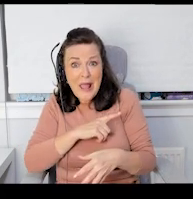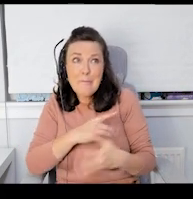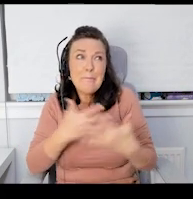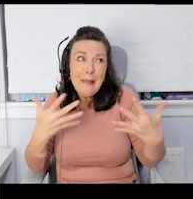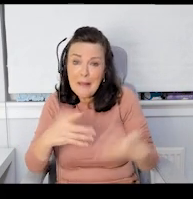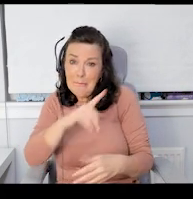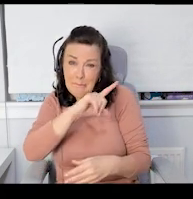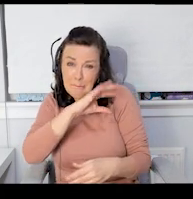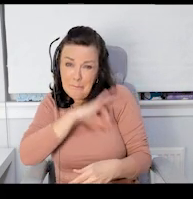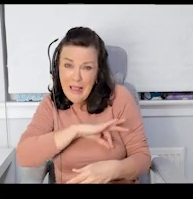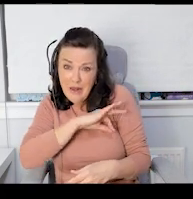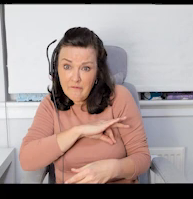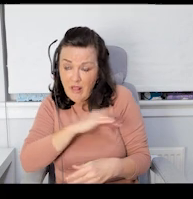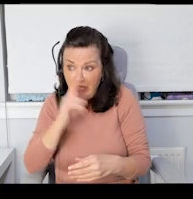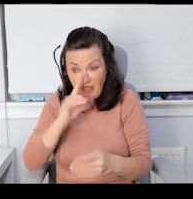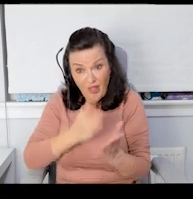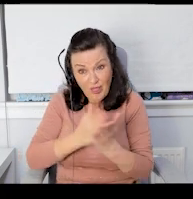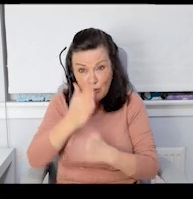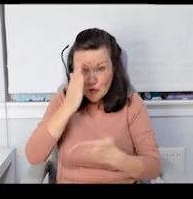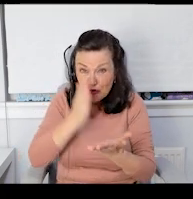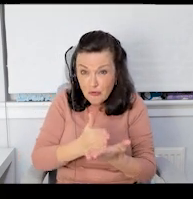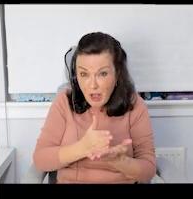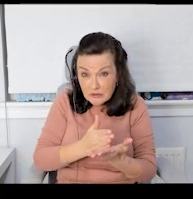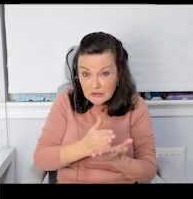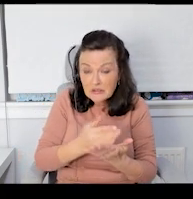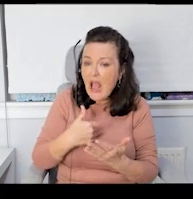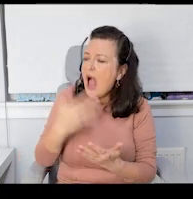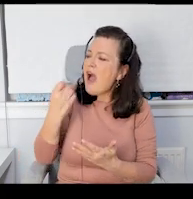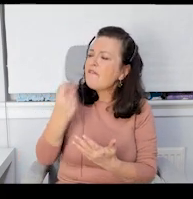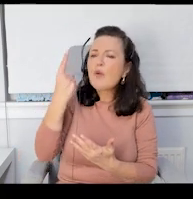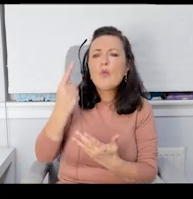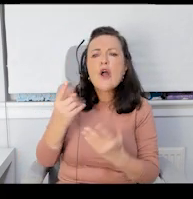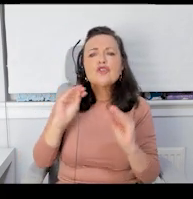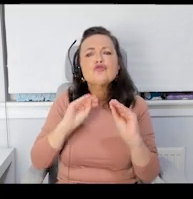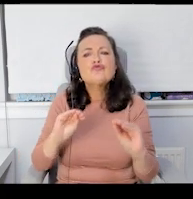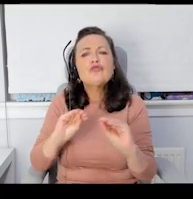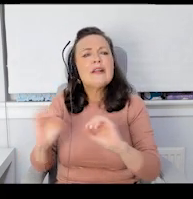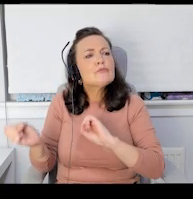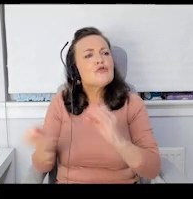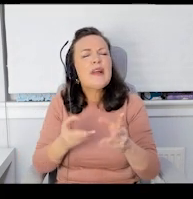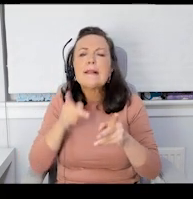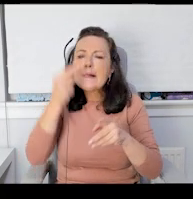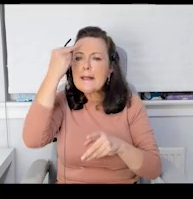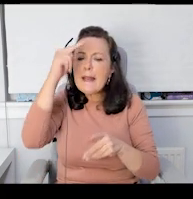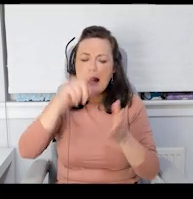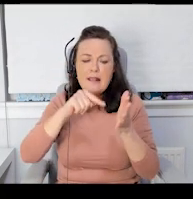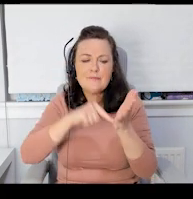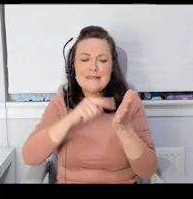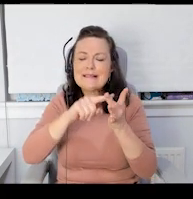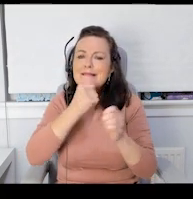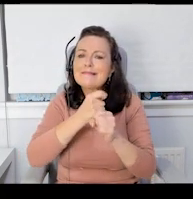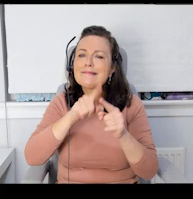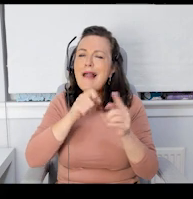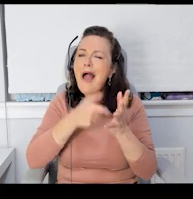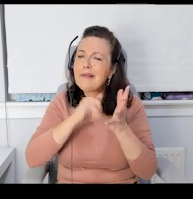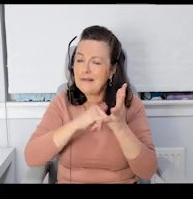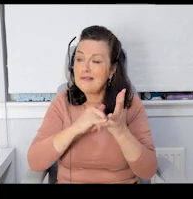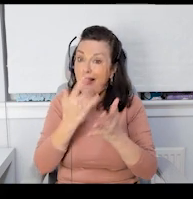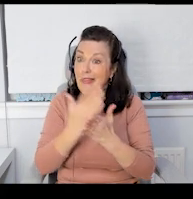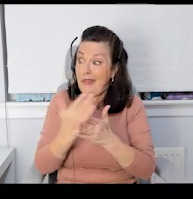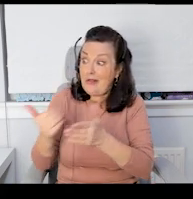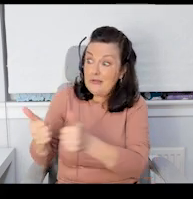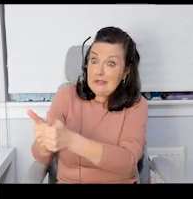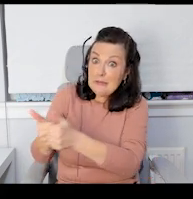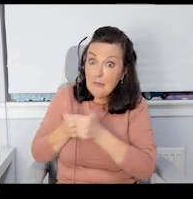new colleagues that I've met along the way from a training provider called Tigers, who deliver alongside us.